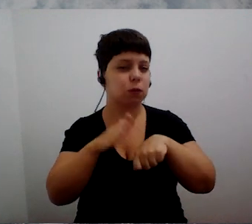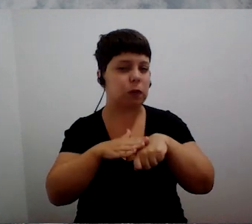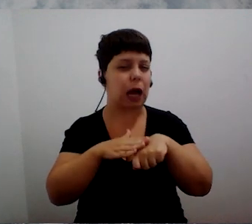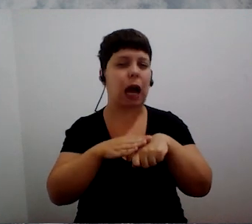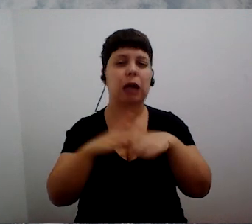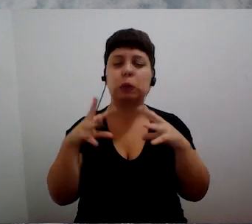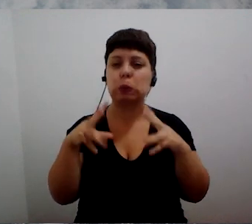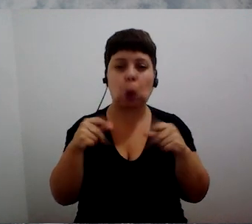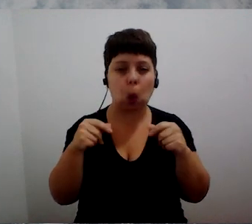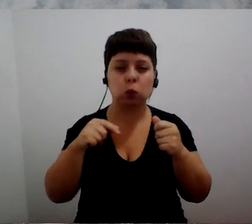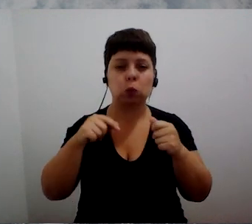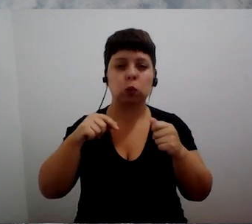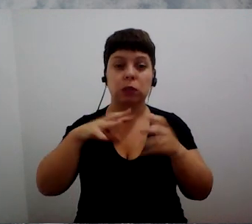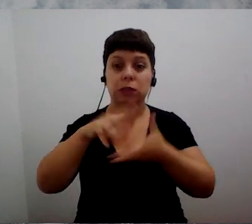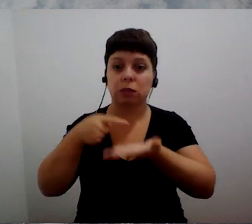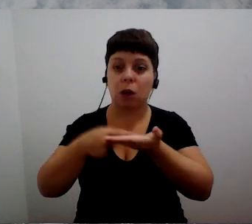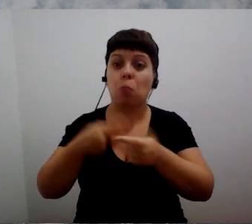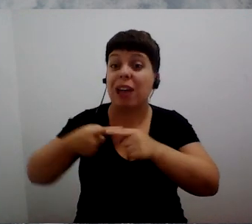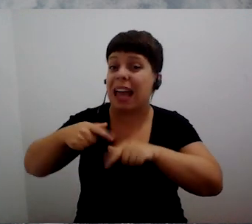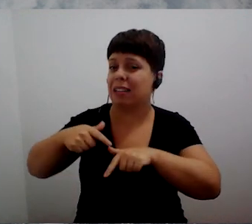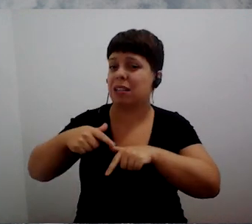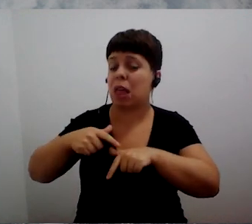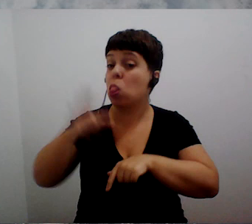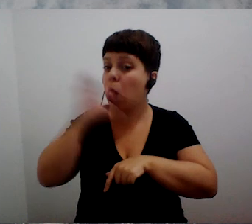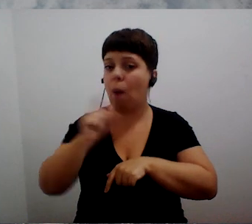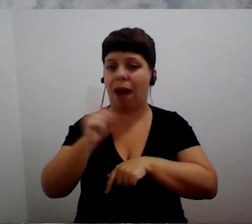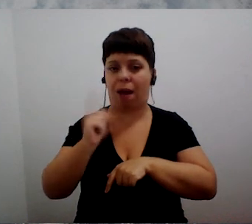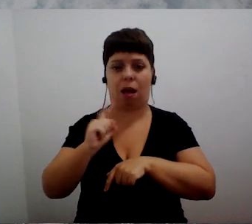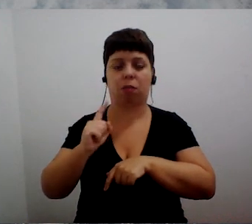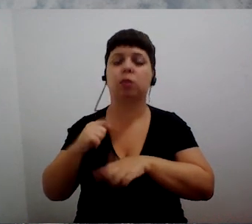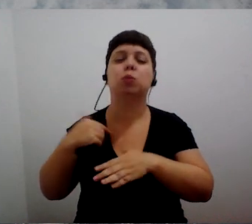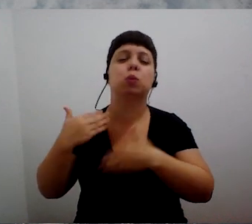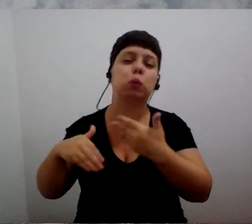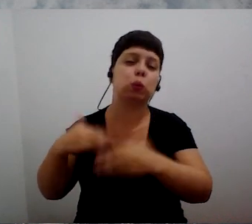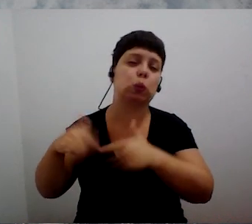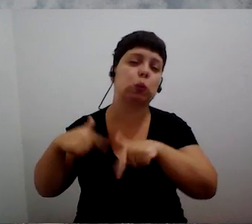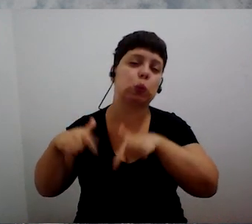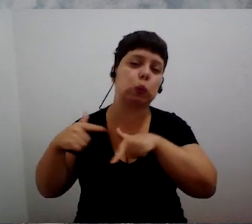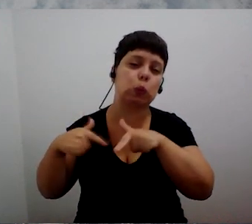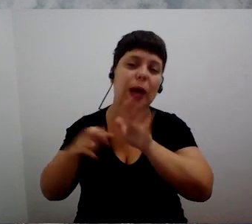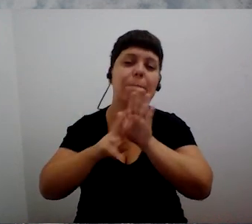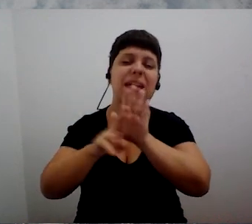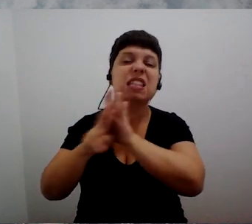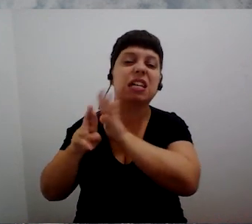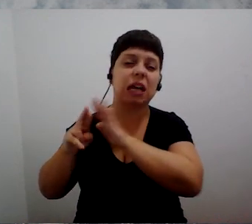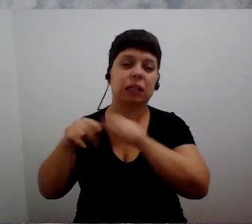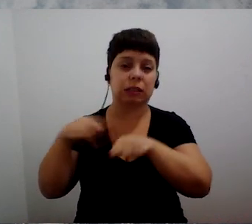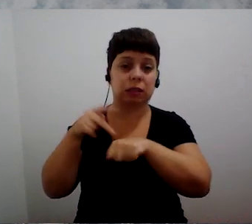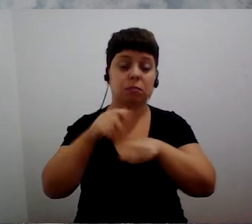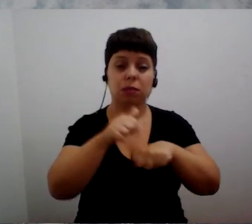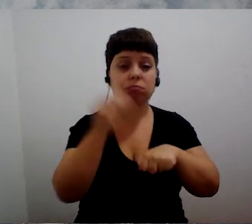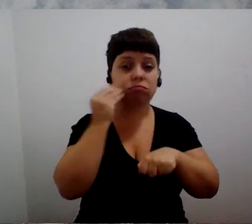private sector, while we draft and tailor together all of the international agreements that need a lot of work from